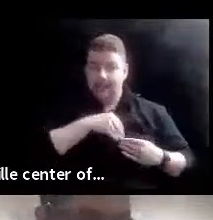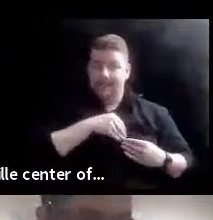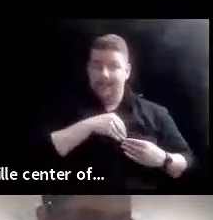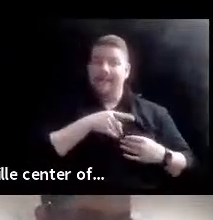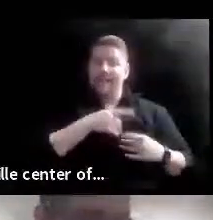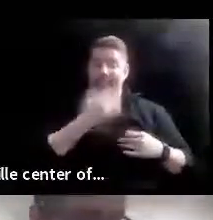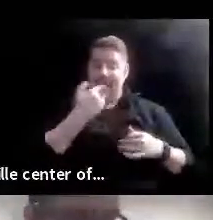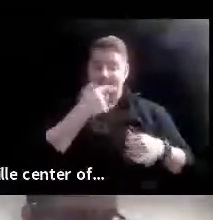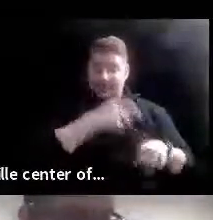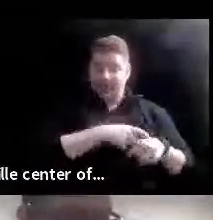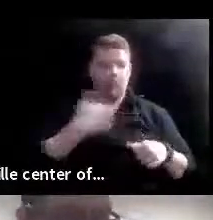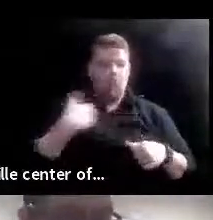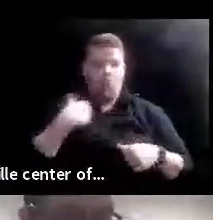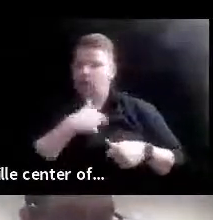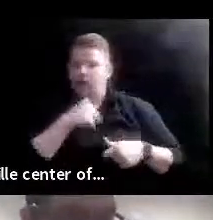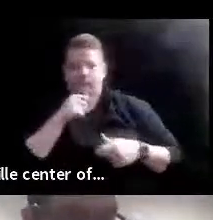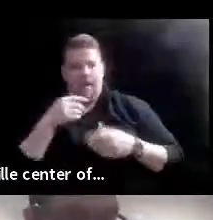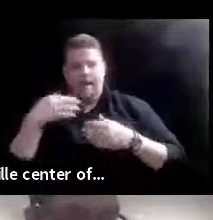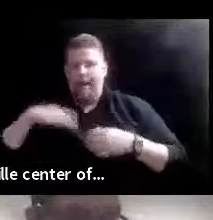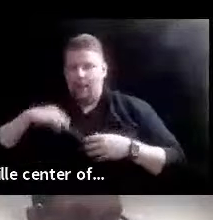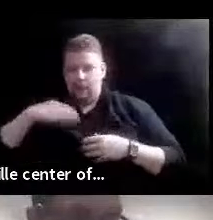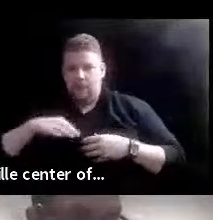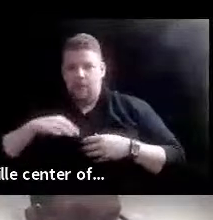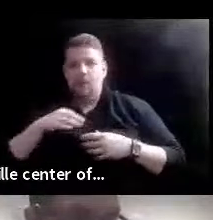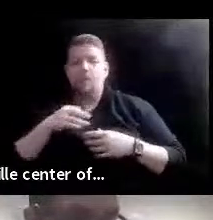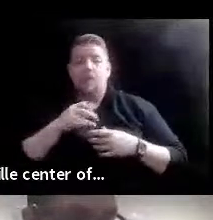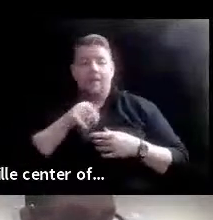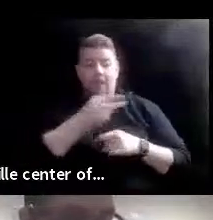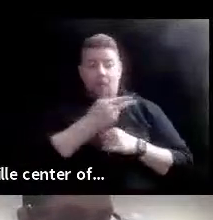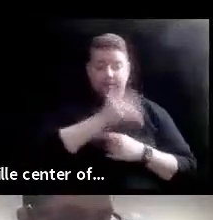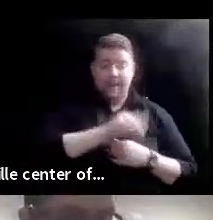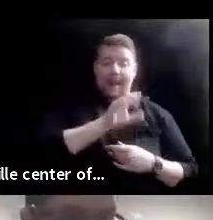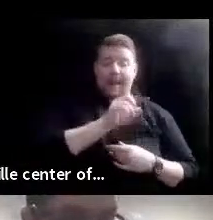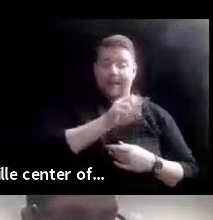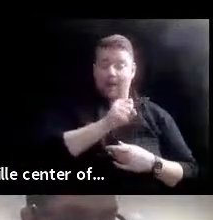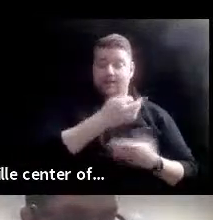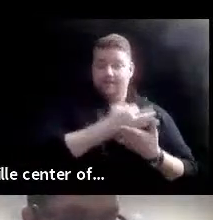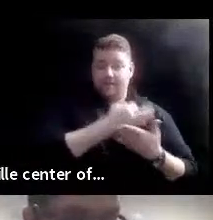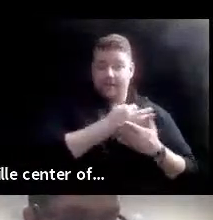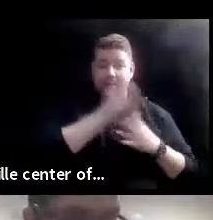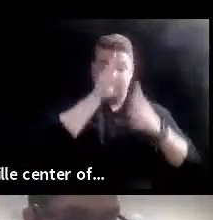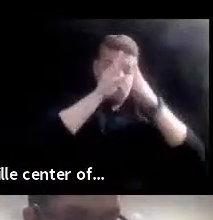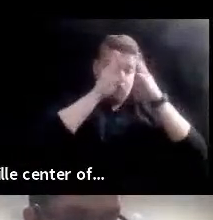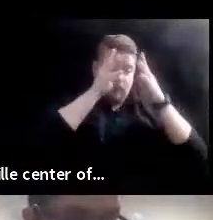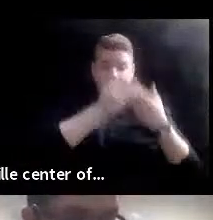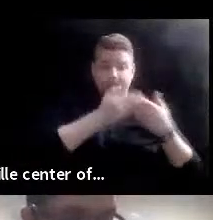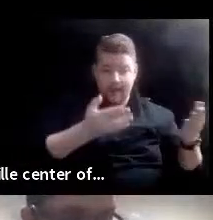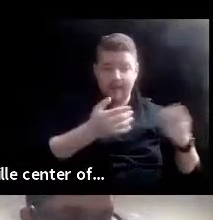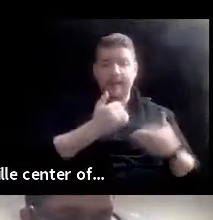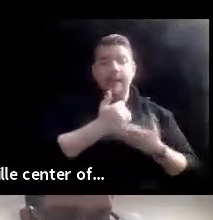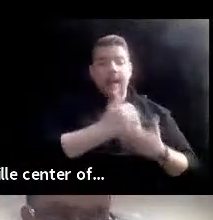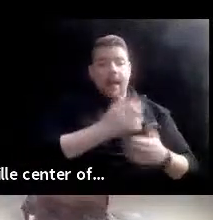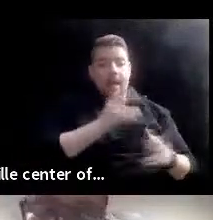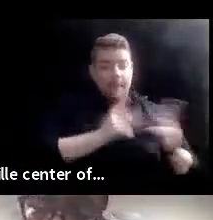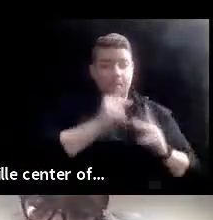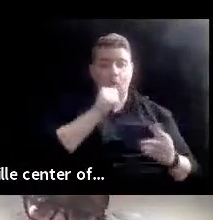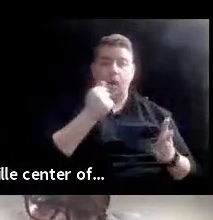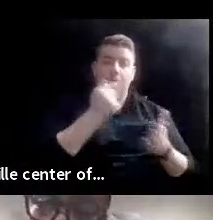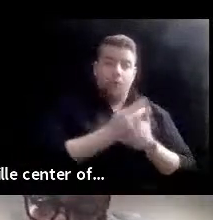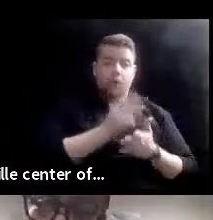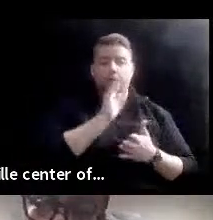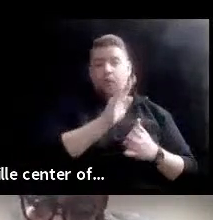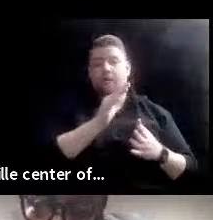for. And they've used that CARES funding to do some pretty creative things. And they've created people who approve your